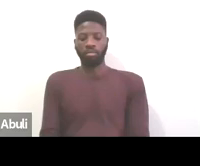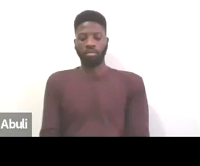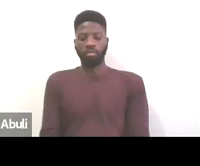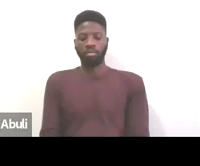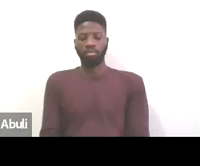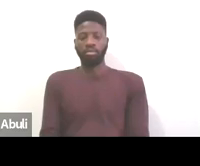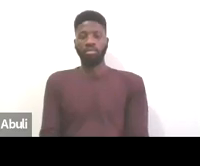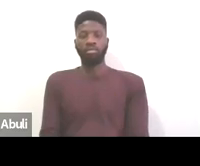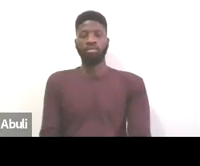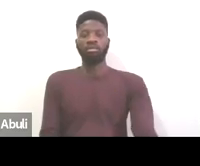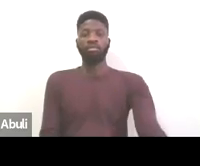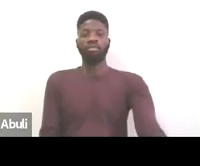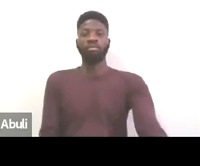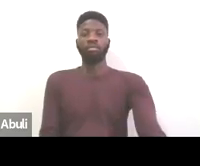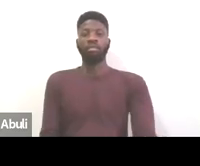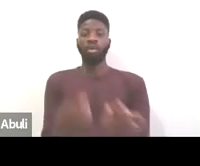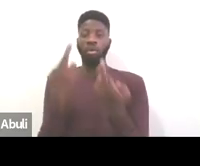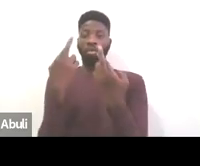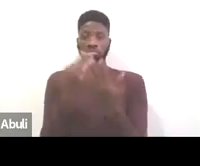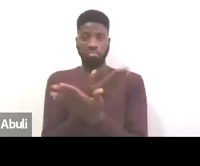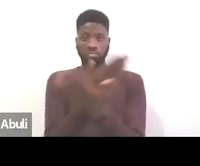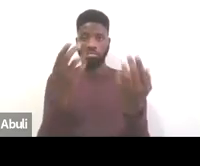I hope you guys can see.